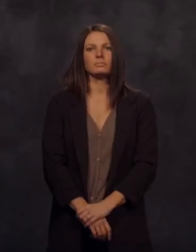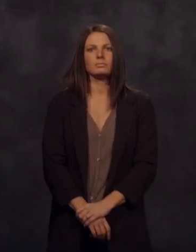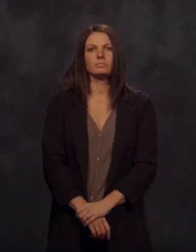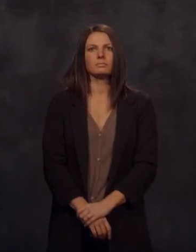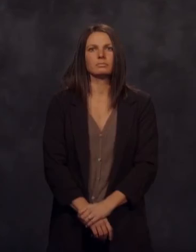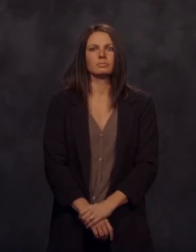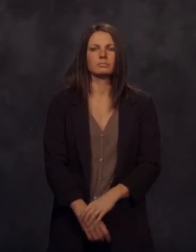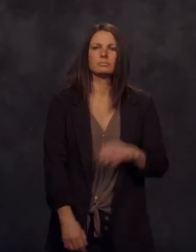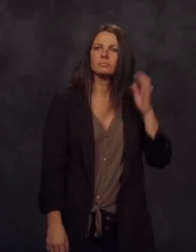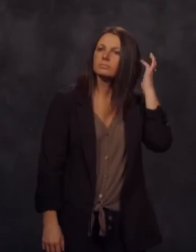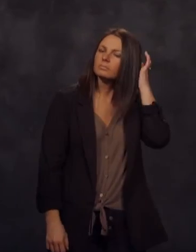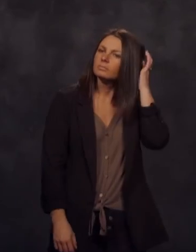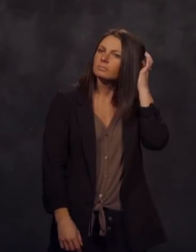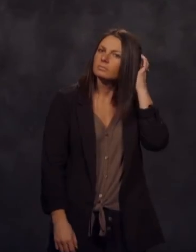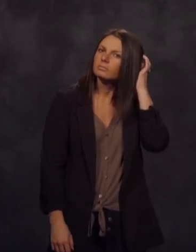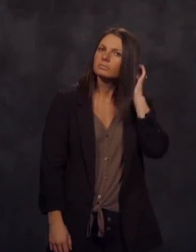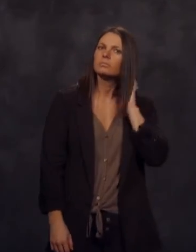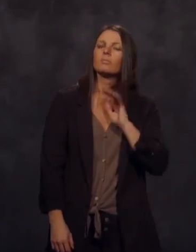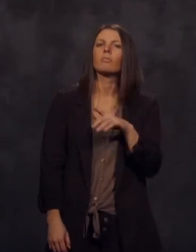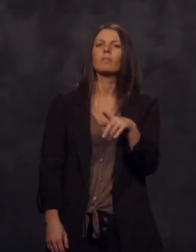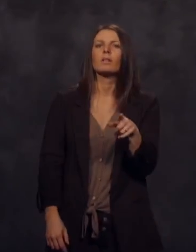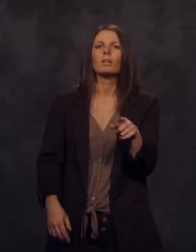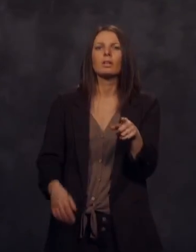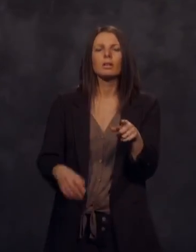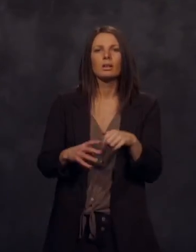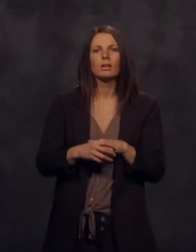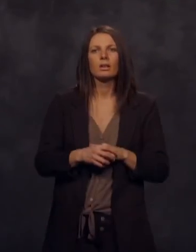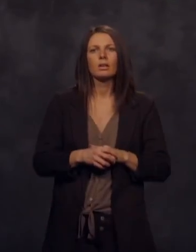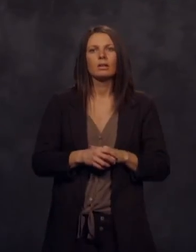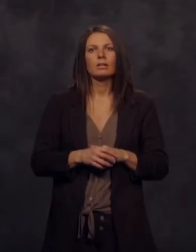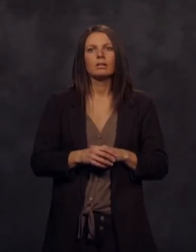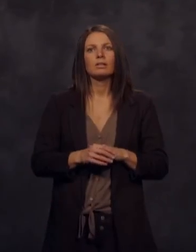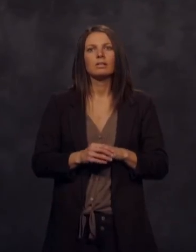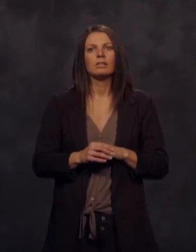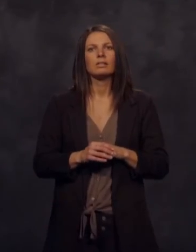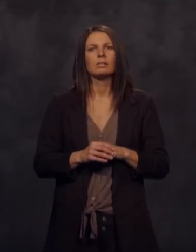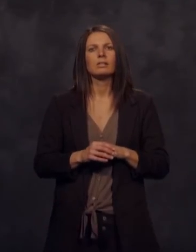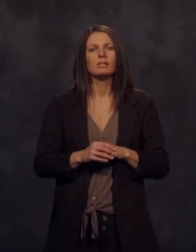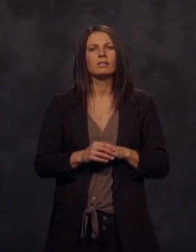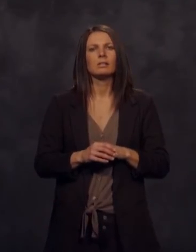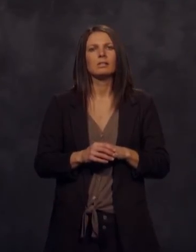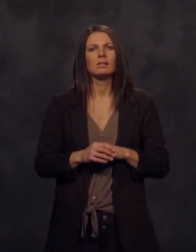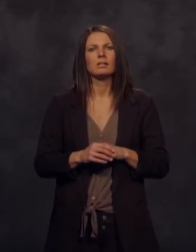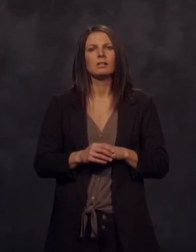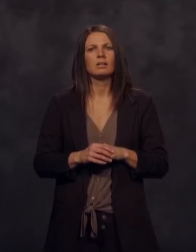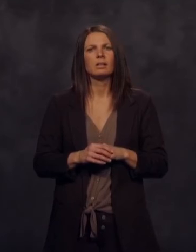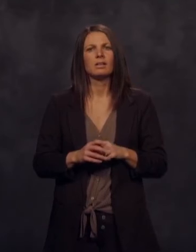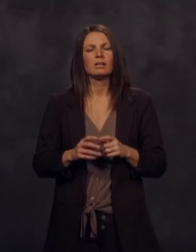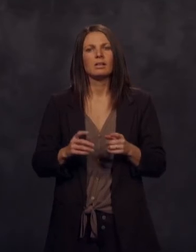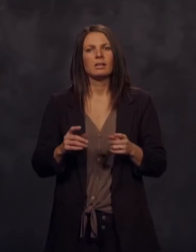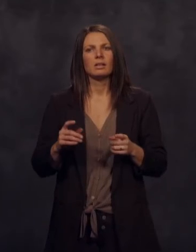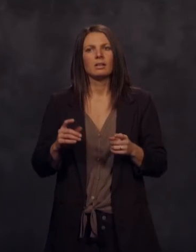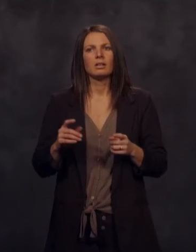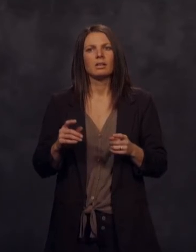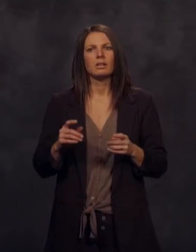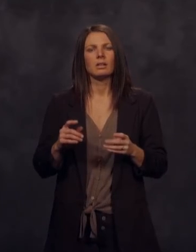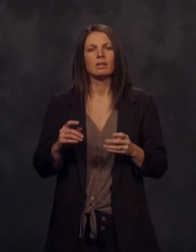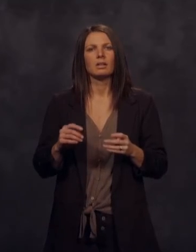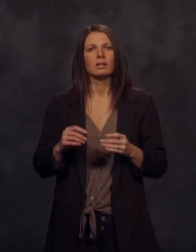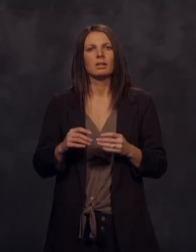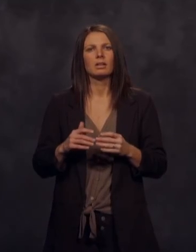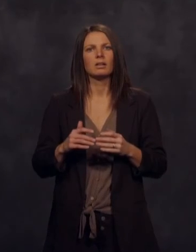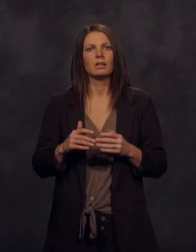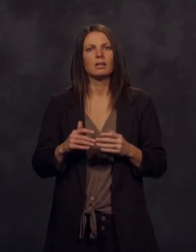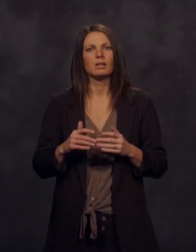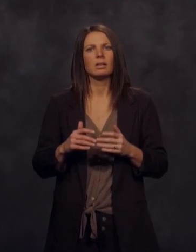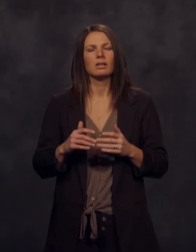wanted to follow up, and this specifically relates to the nursing home forgiveness program. I've written about that program that she's going to be